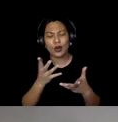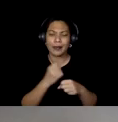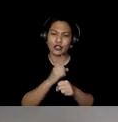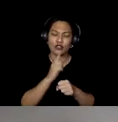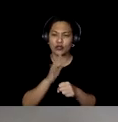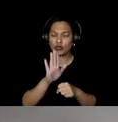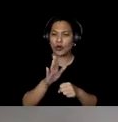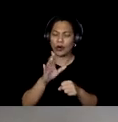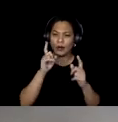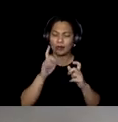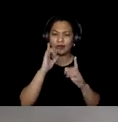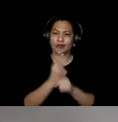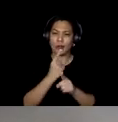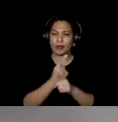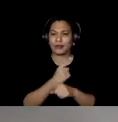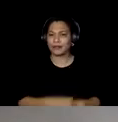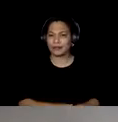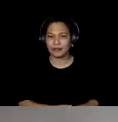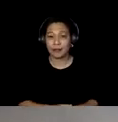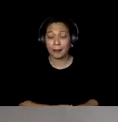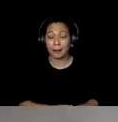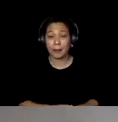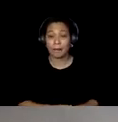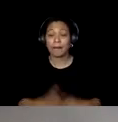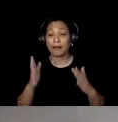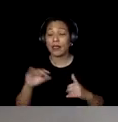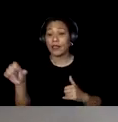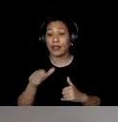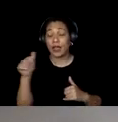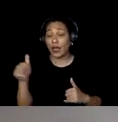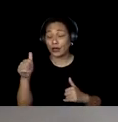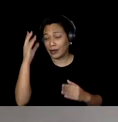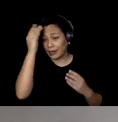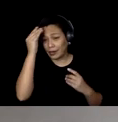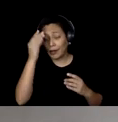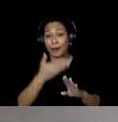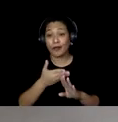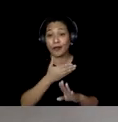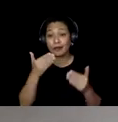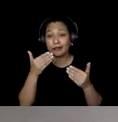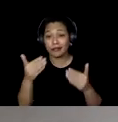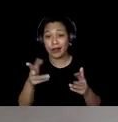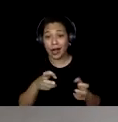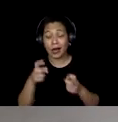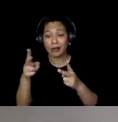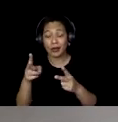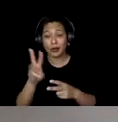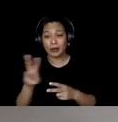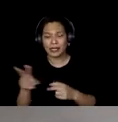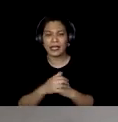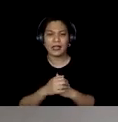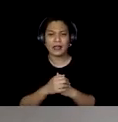properly compressed. The other thing to think about is before you upload your images to your website, when you're exporting